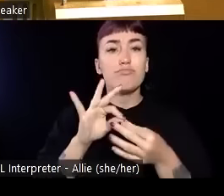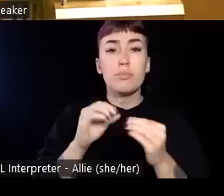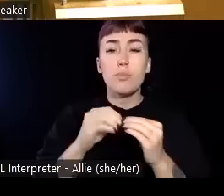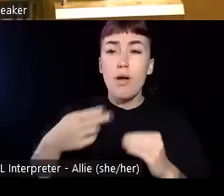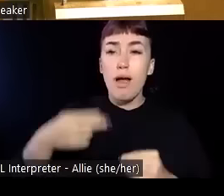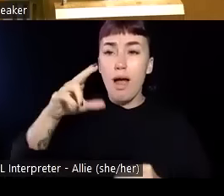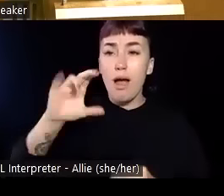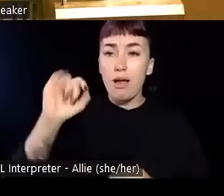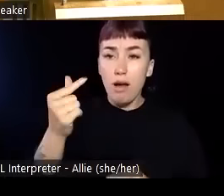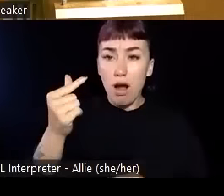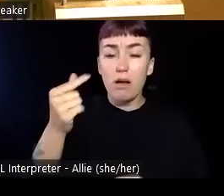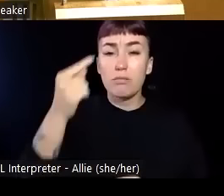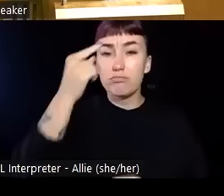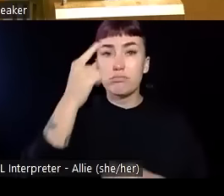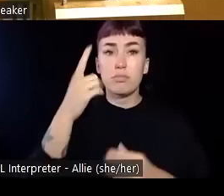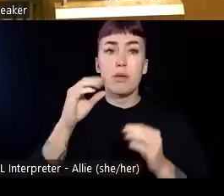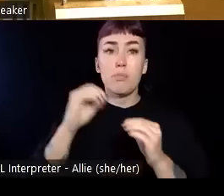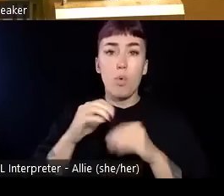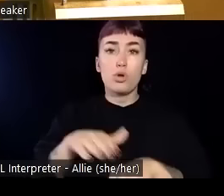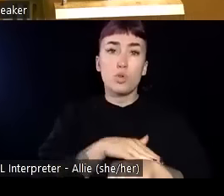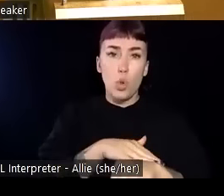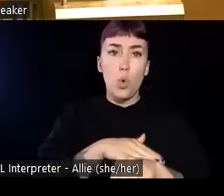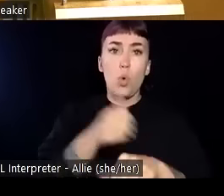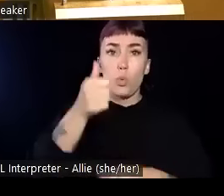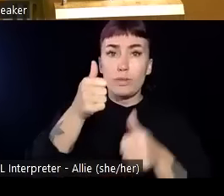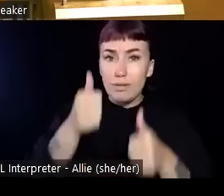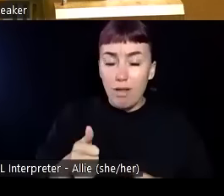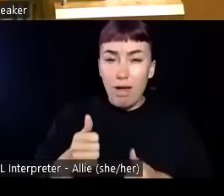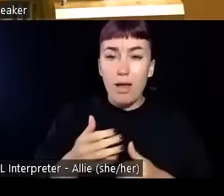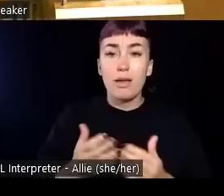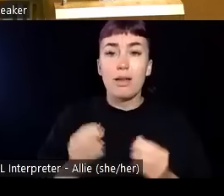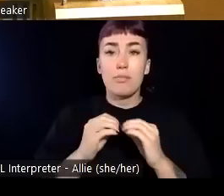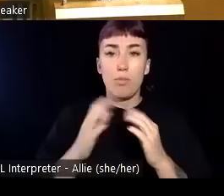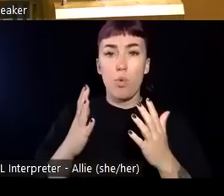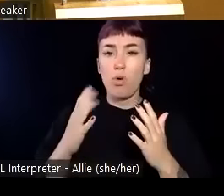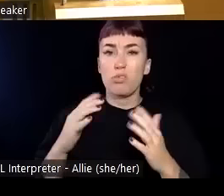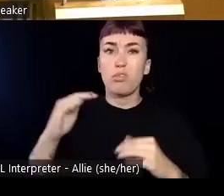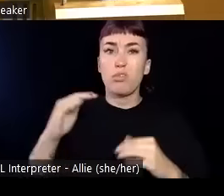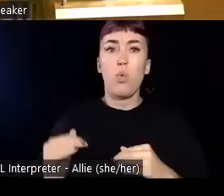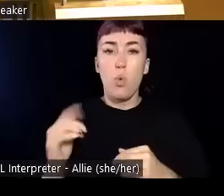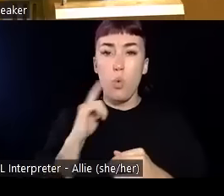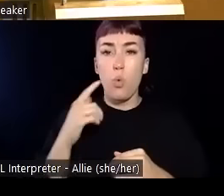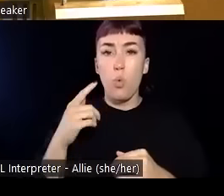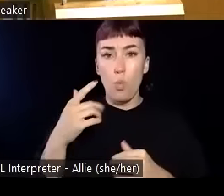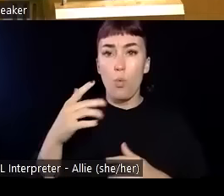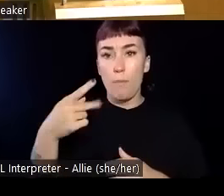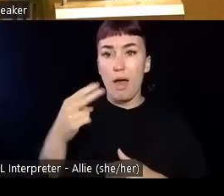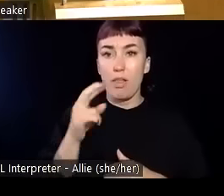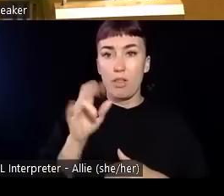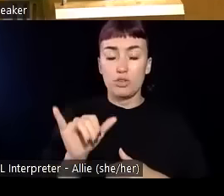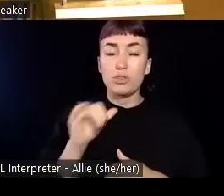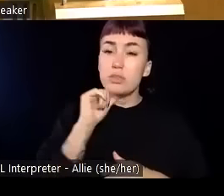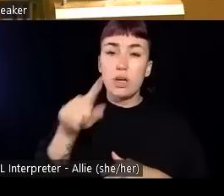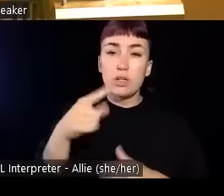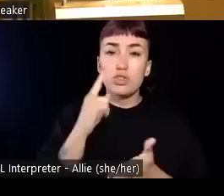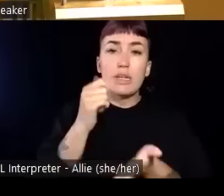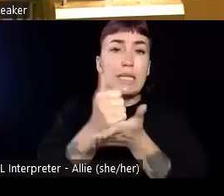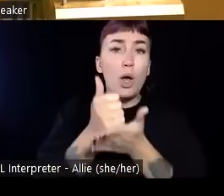and slower decline and lower amounts of pathology. And so what this tells us is it's not just helping the symptoms,